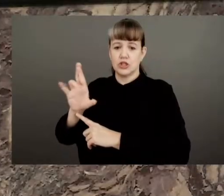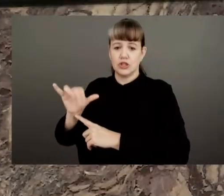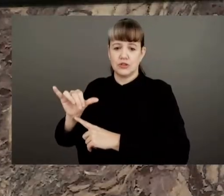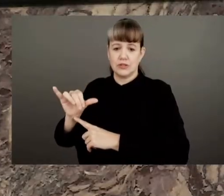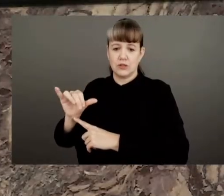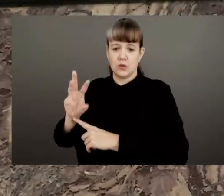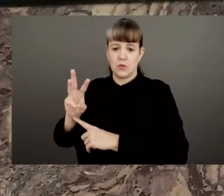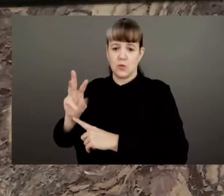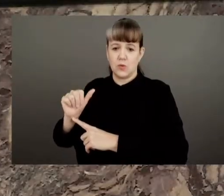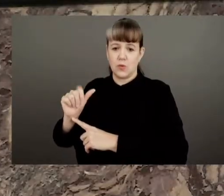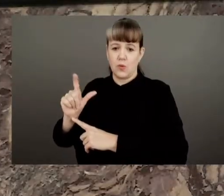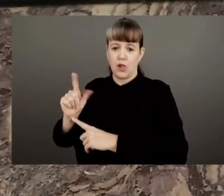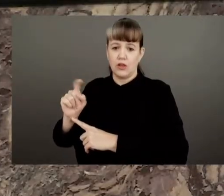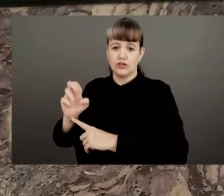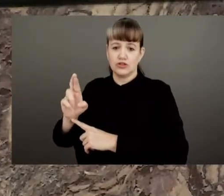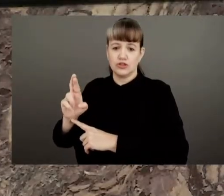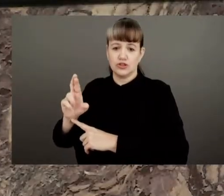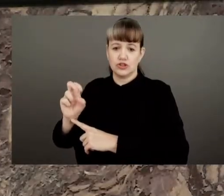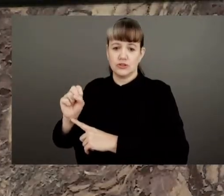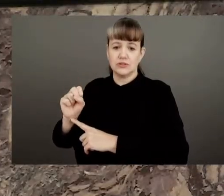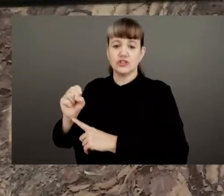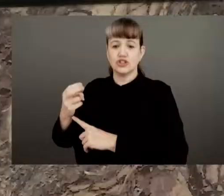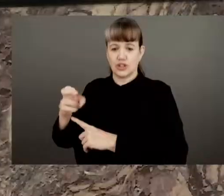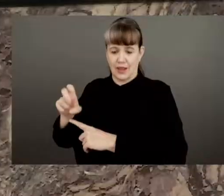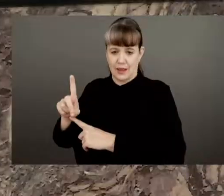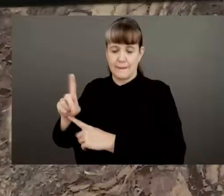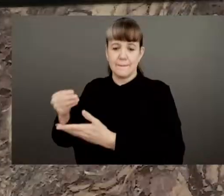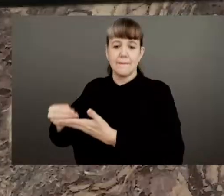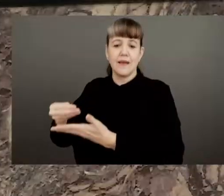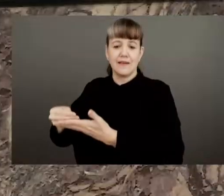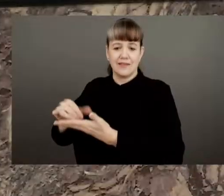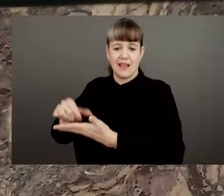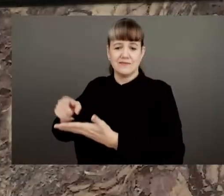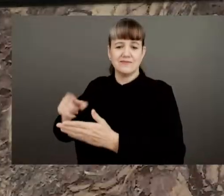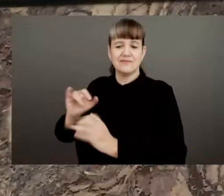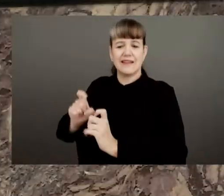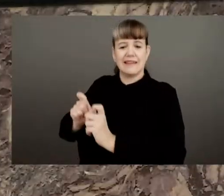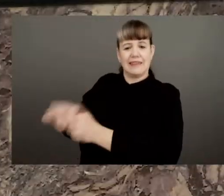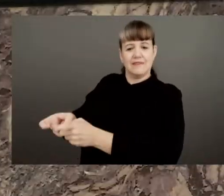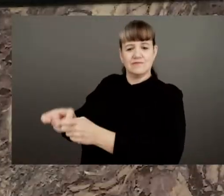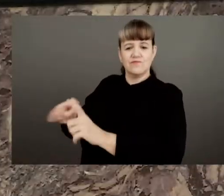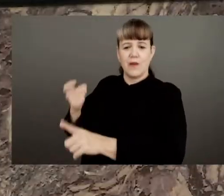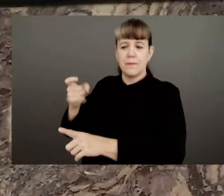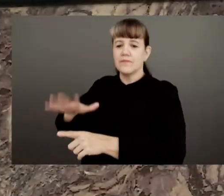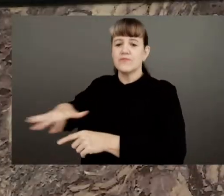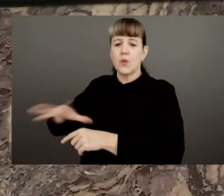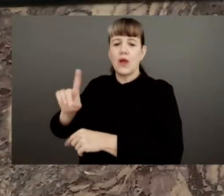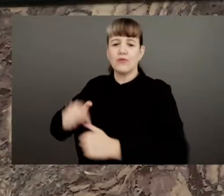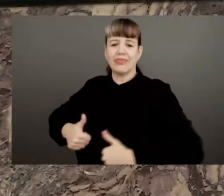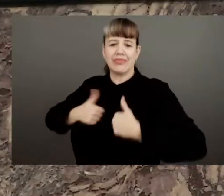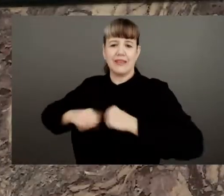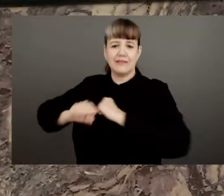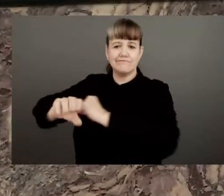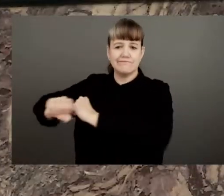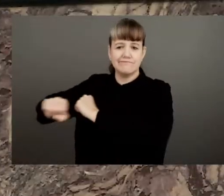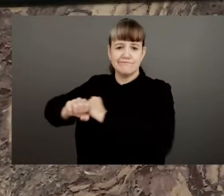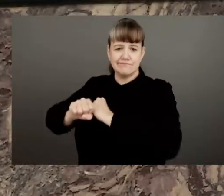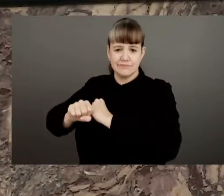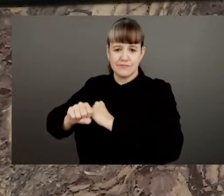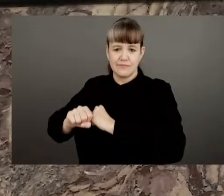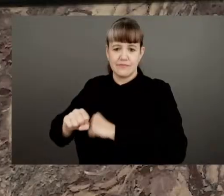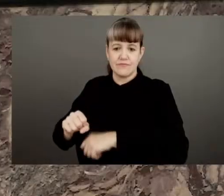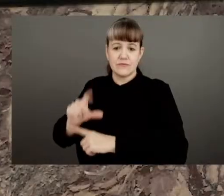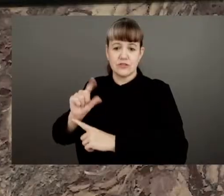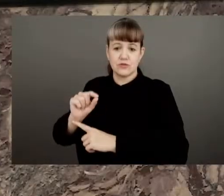campaign. In 2023, the campaign exceeded its goal, raising over $109,000 to help